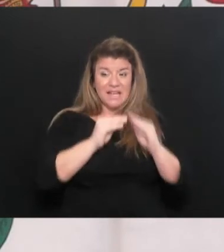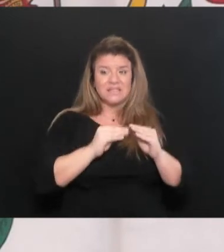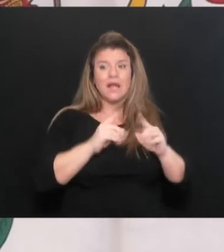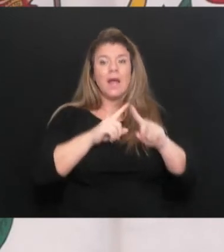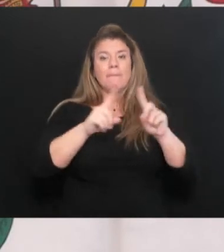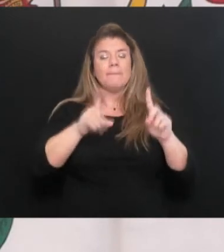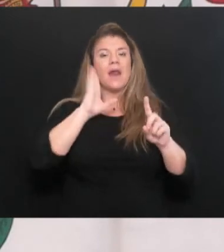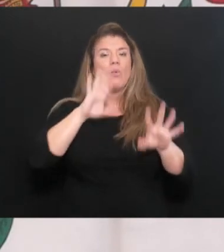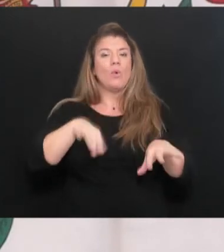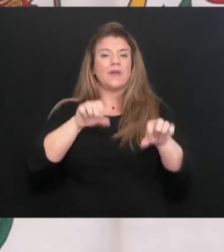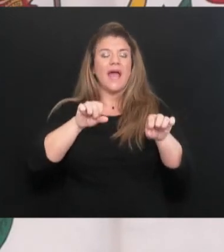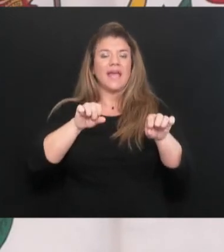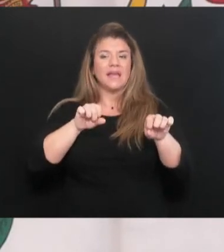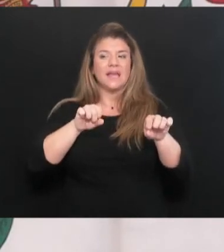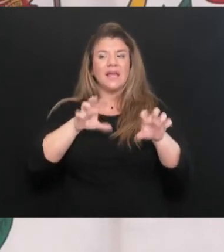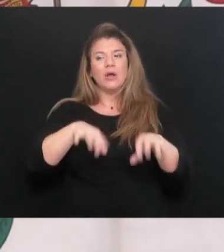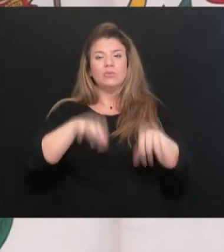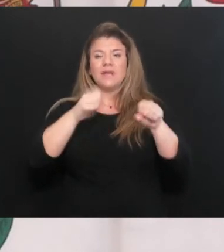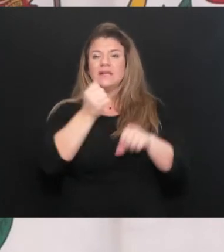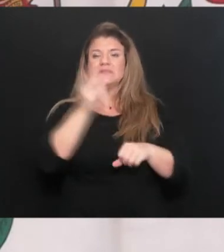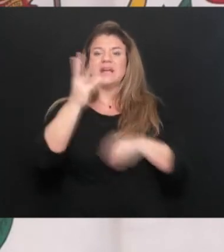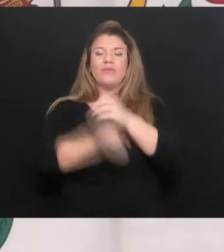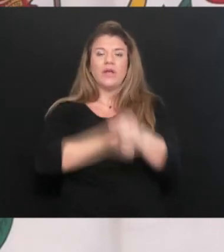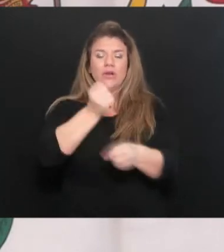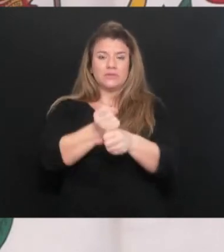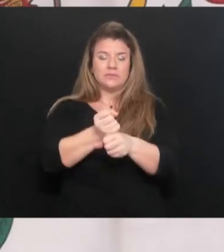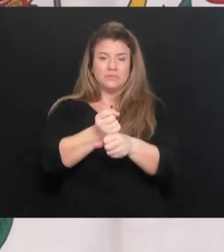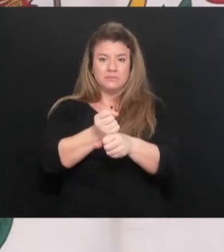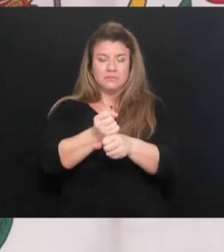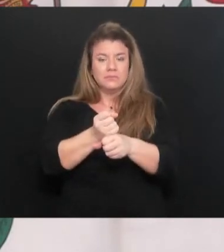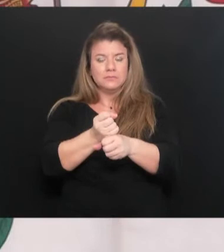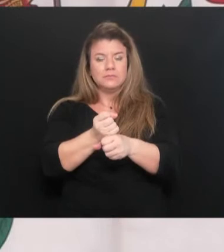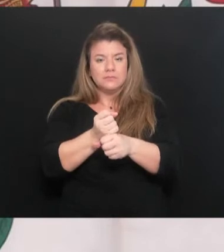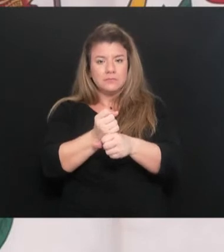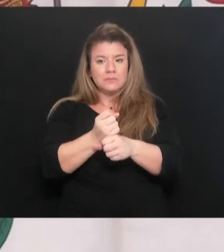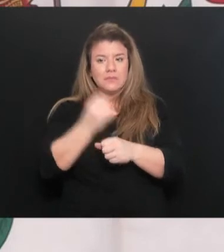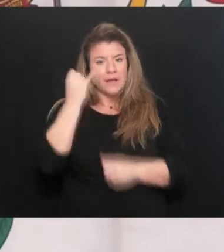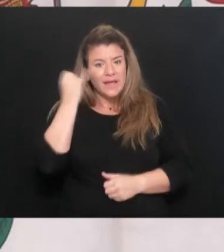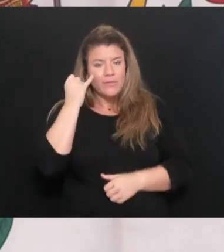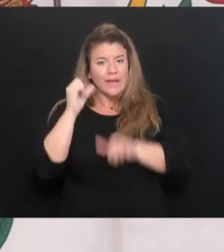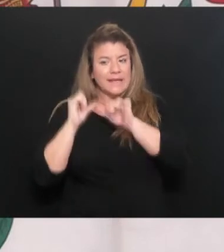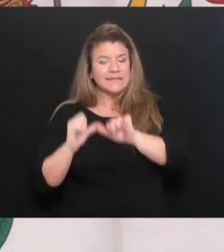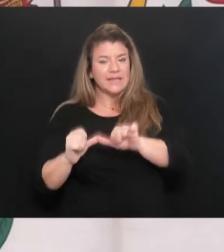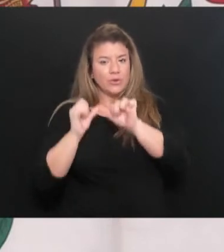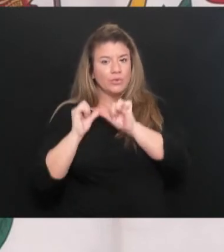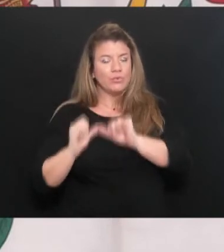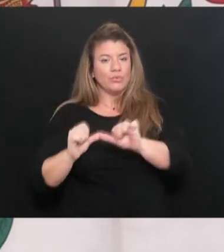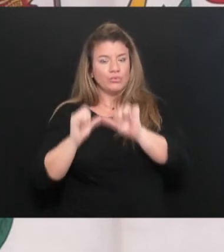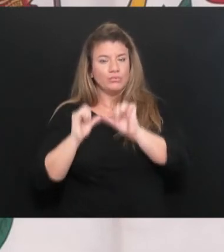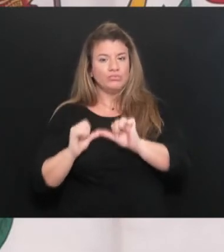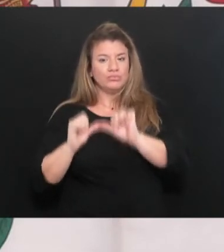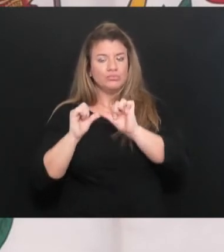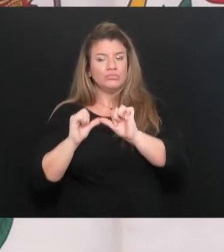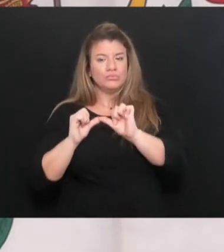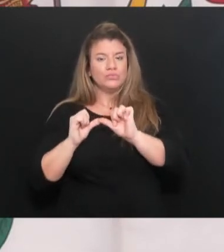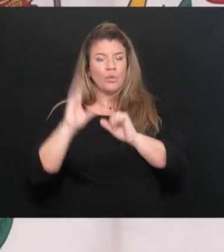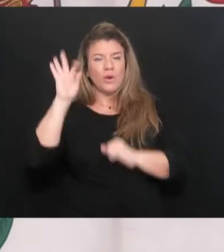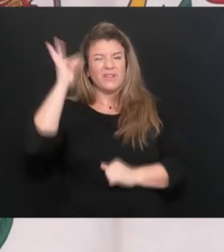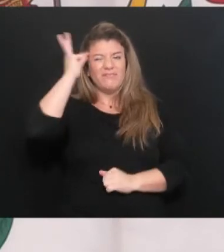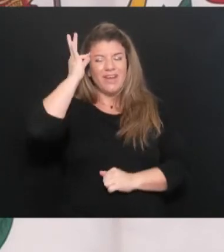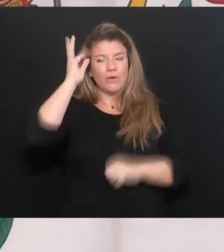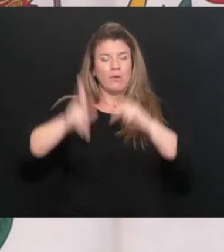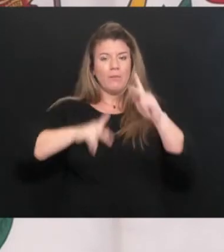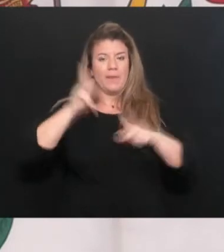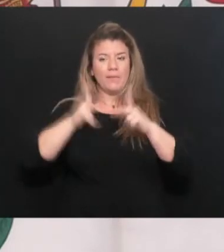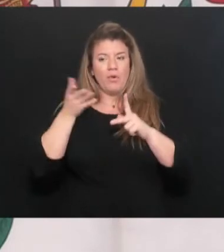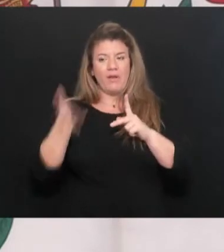take, it'll take several years if we stay with where the federal people are at